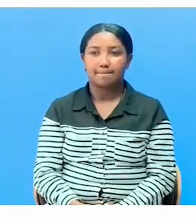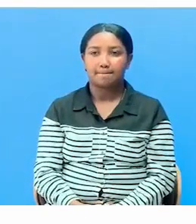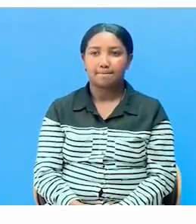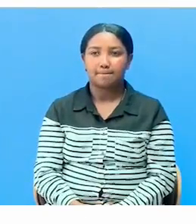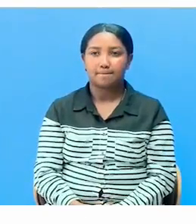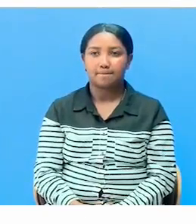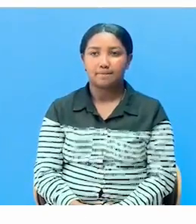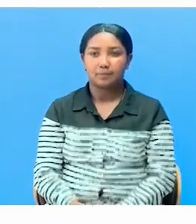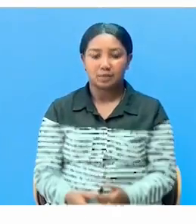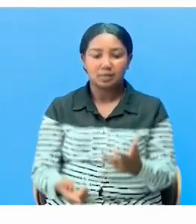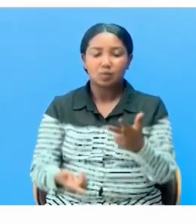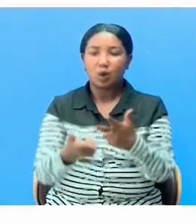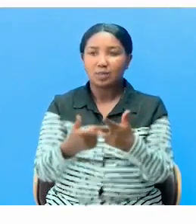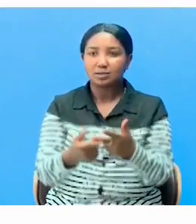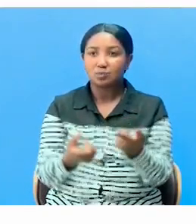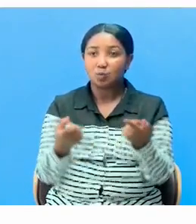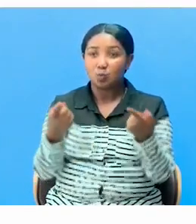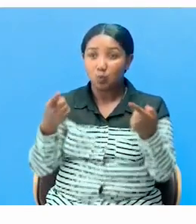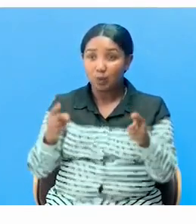when there is